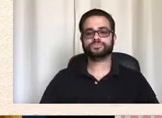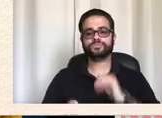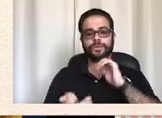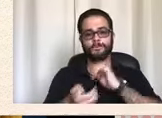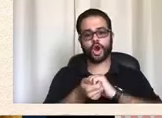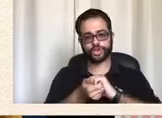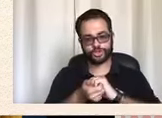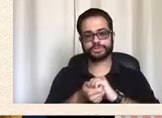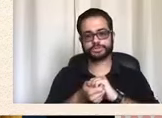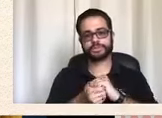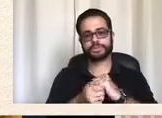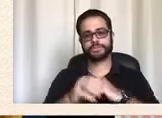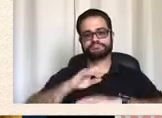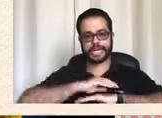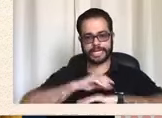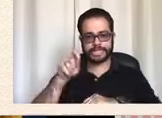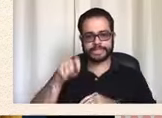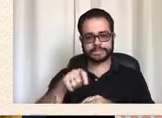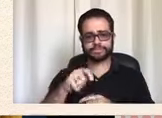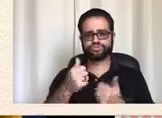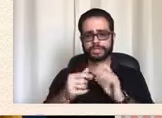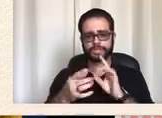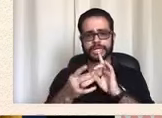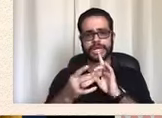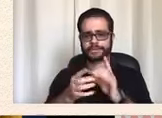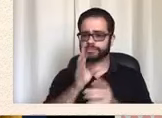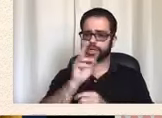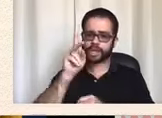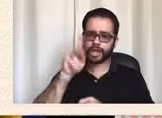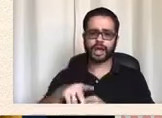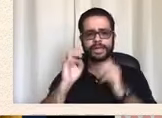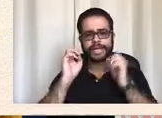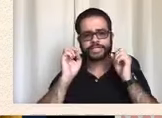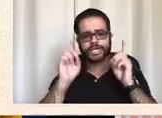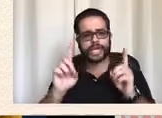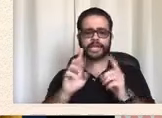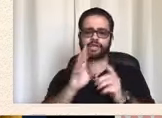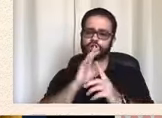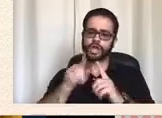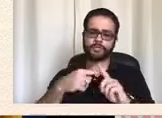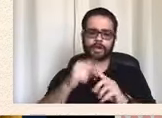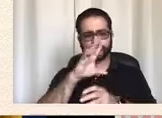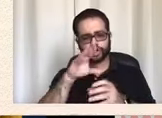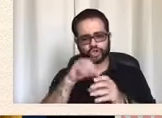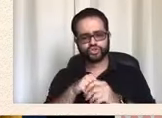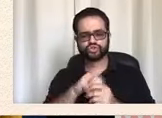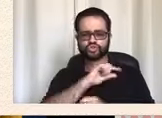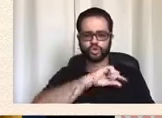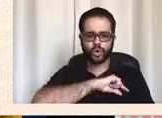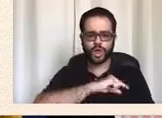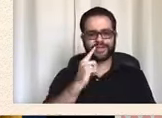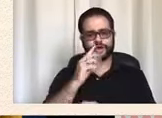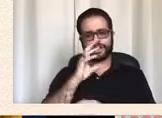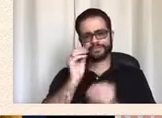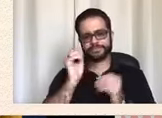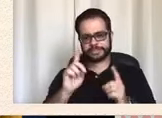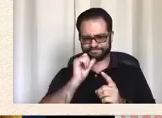me, getting connected, speaking up, educating, communicating on inclusion, quality education, not just sending your kids to